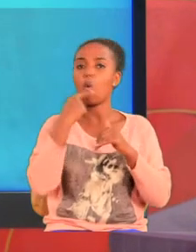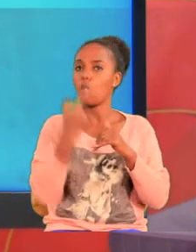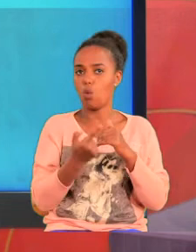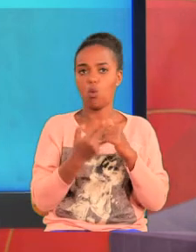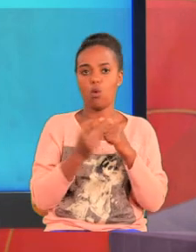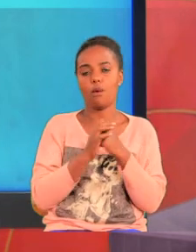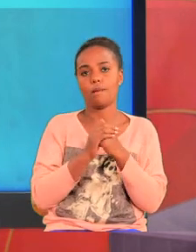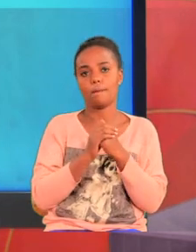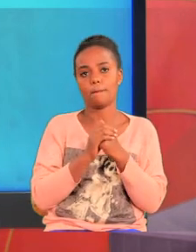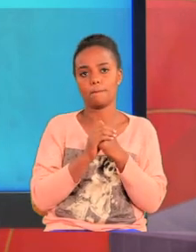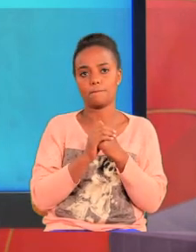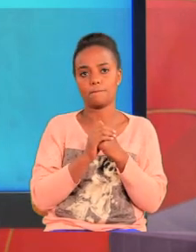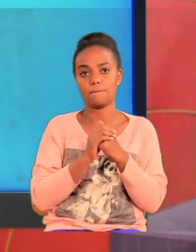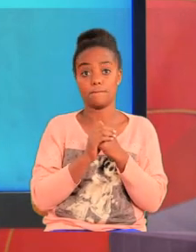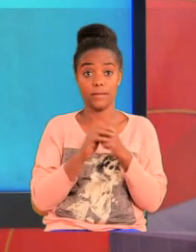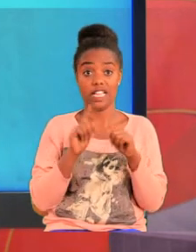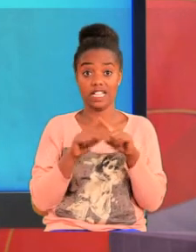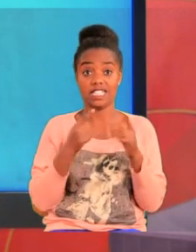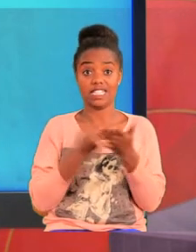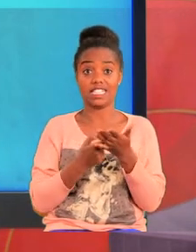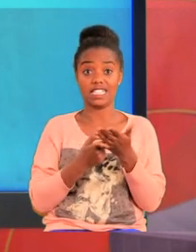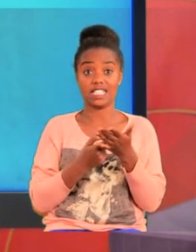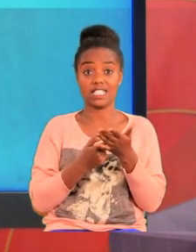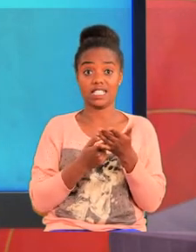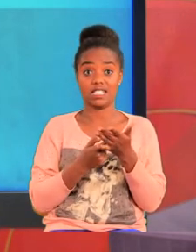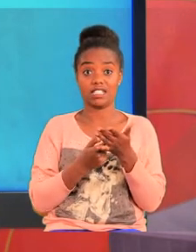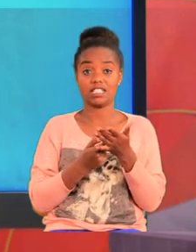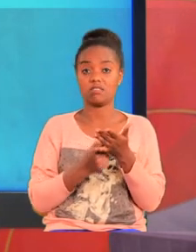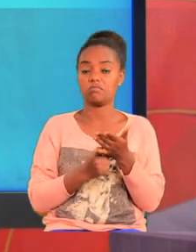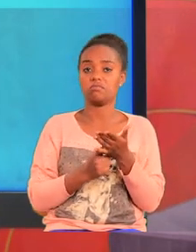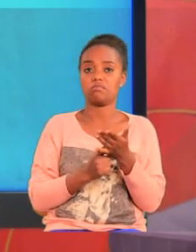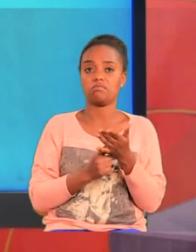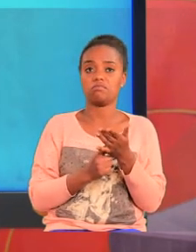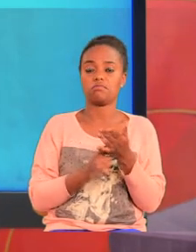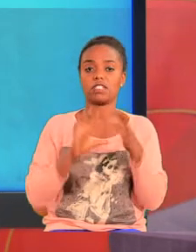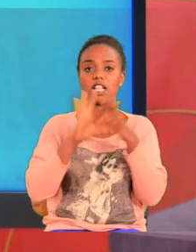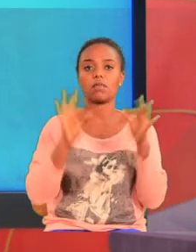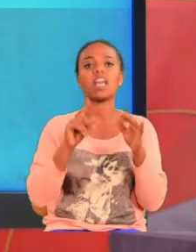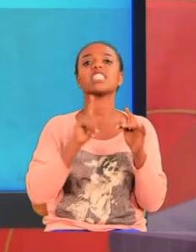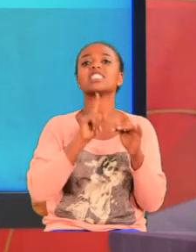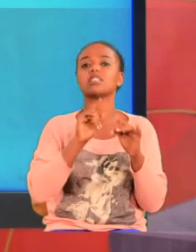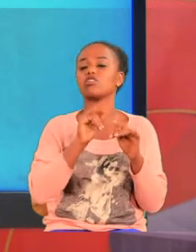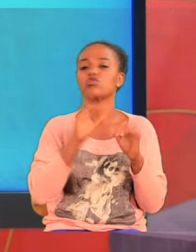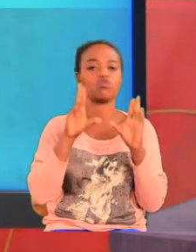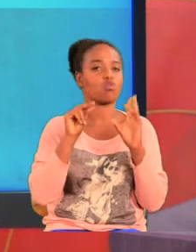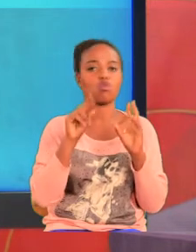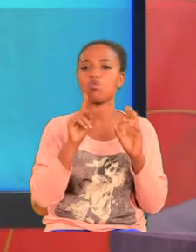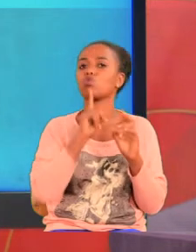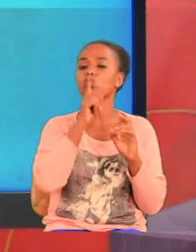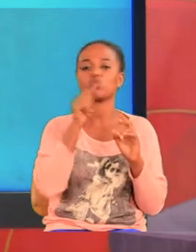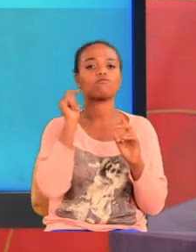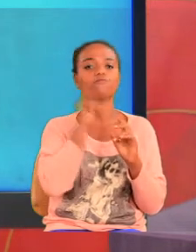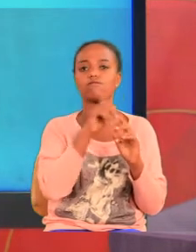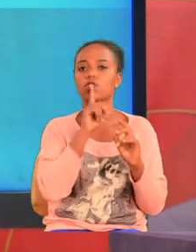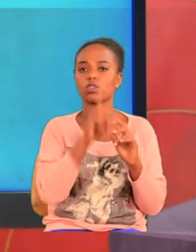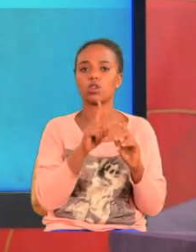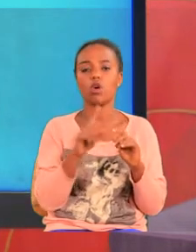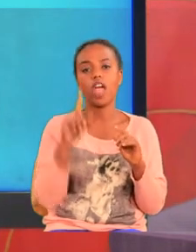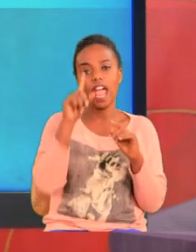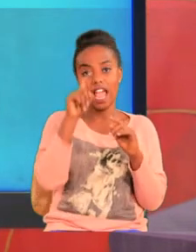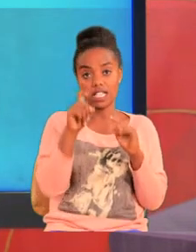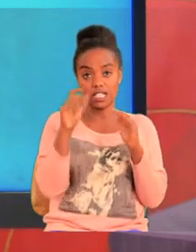here. By the way, this statement is not true. For example, if you take x is equal to